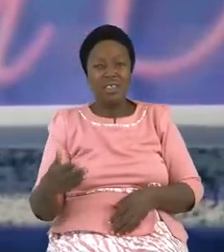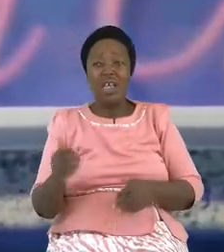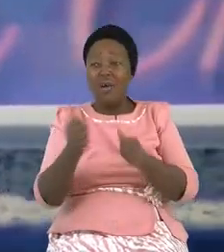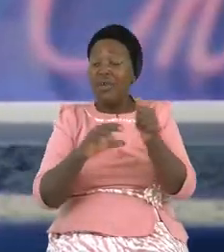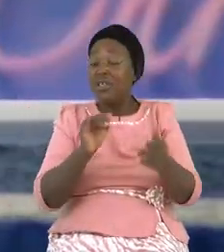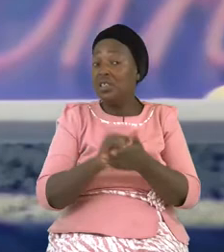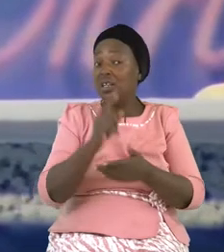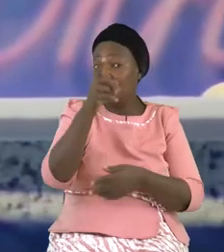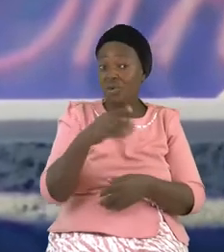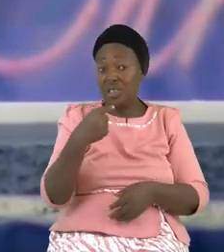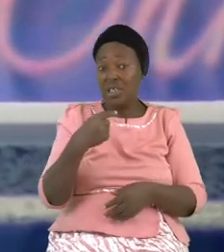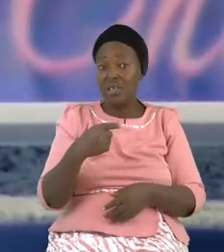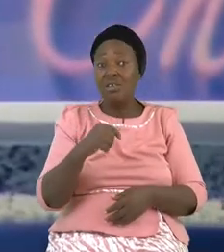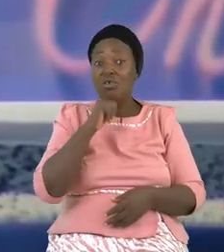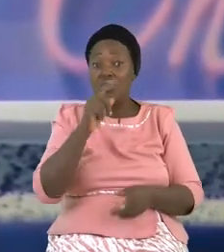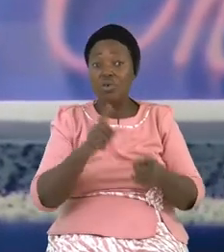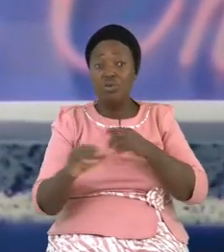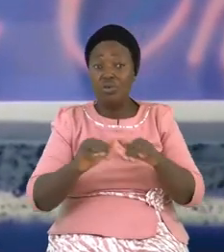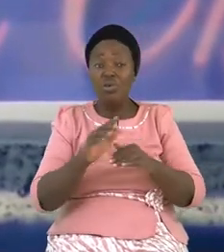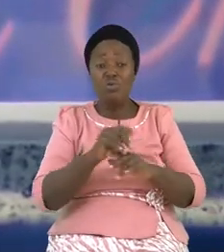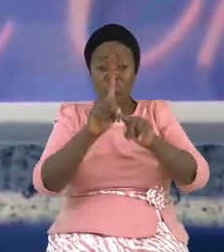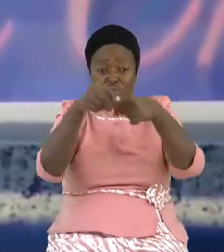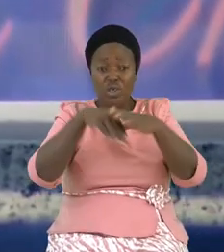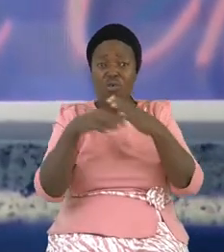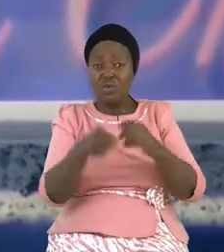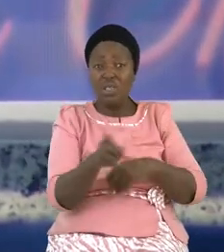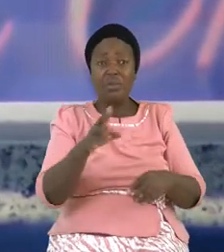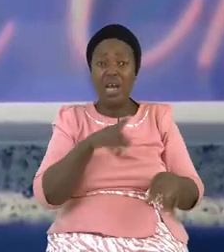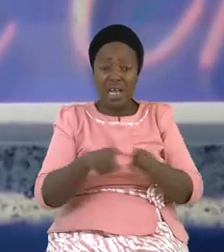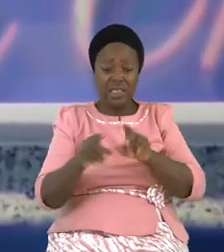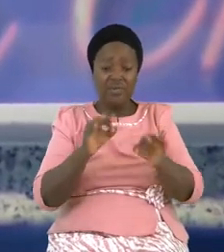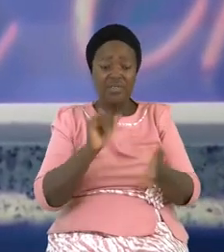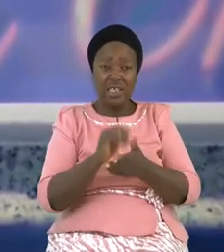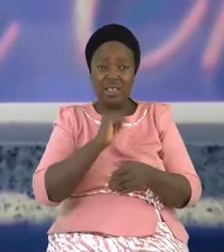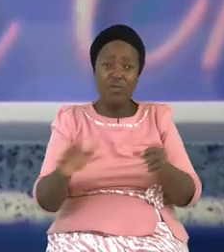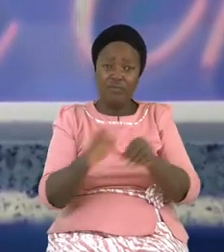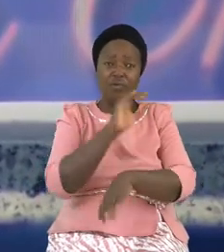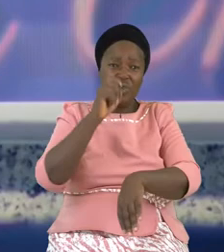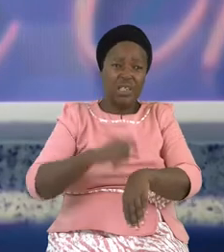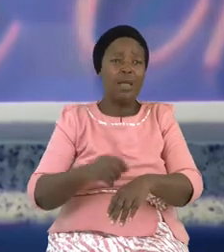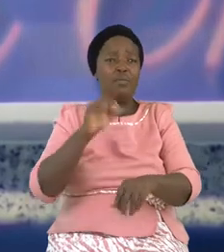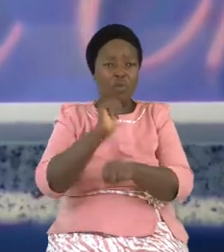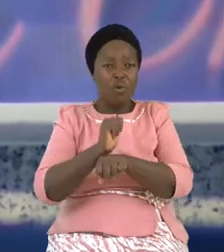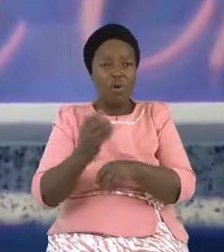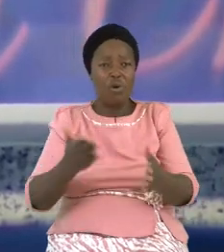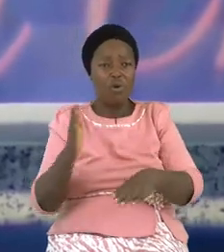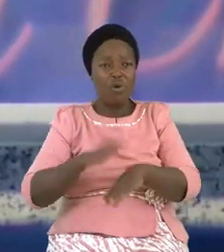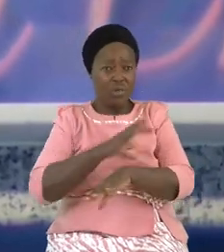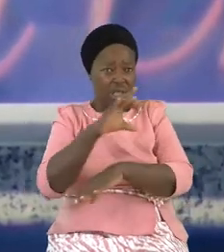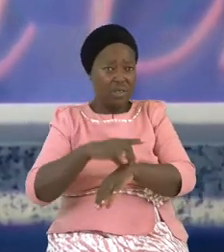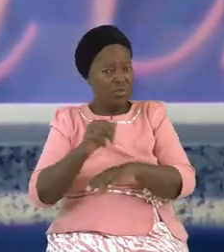you plunge into them as if that is your full-time job on earth. You have forgotten